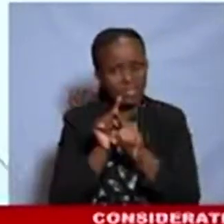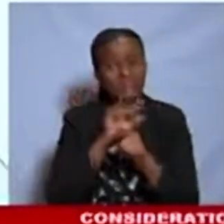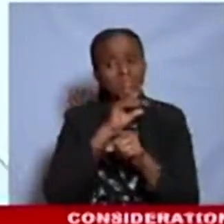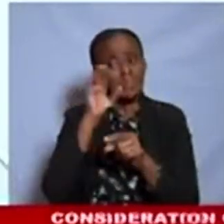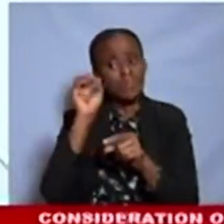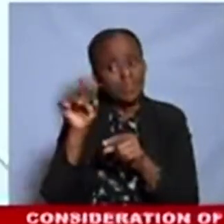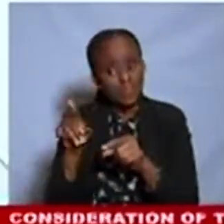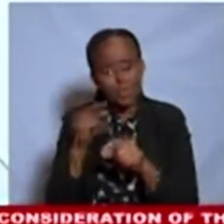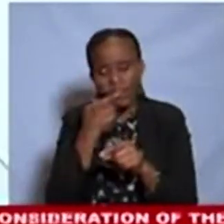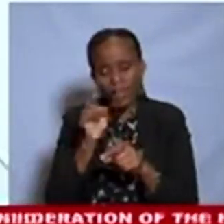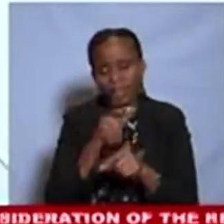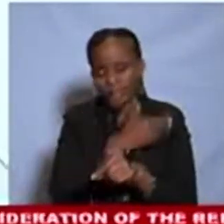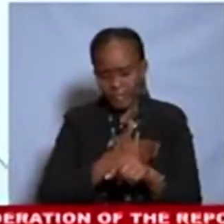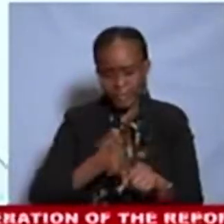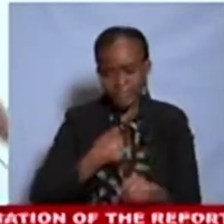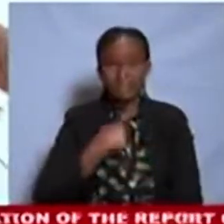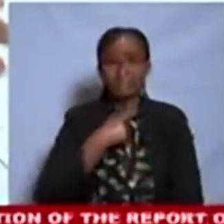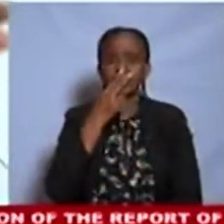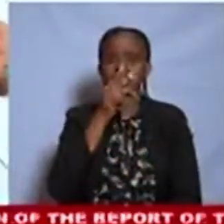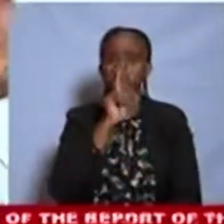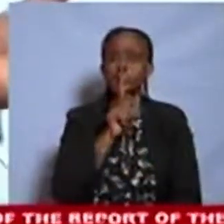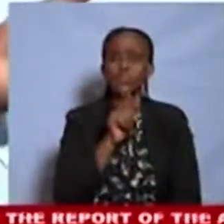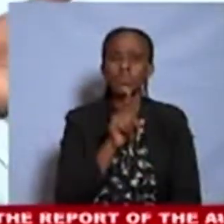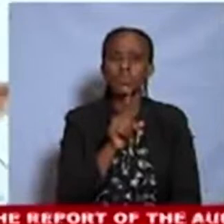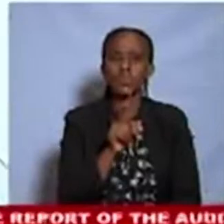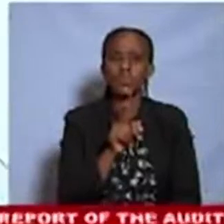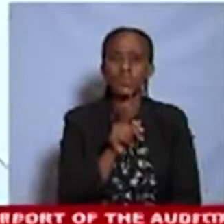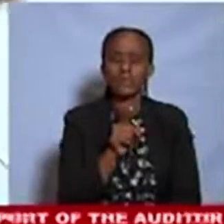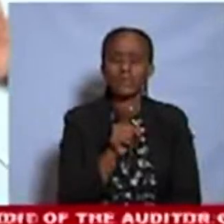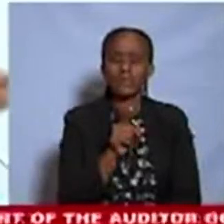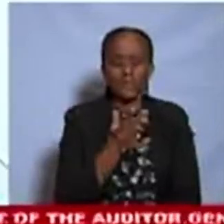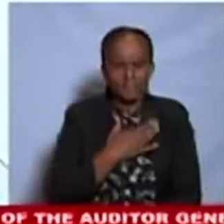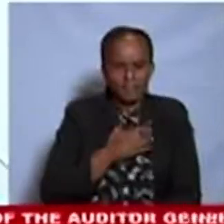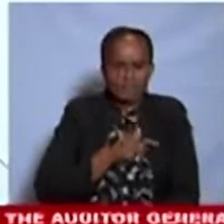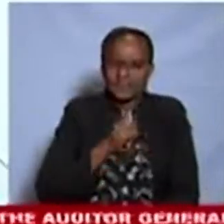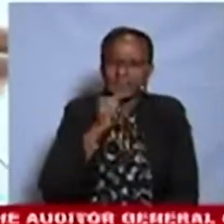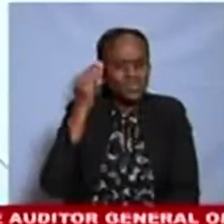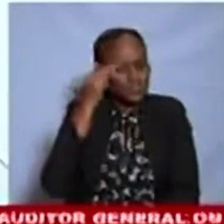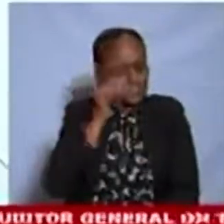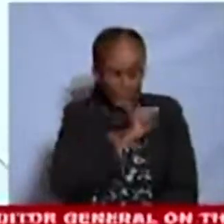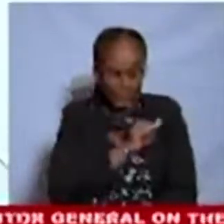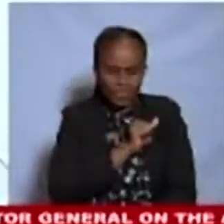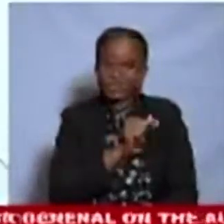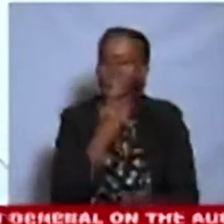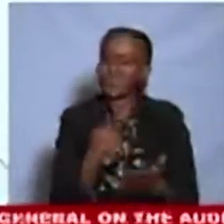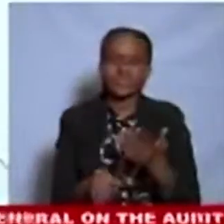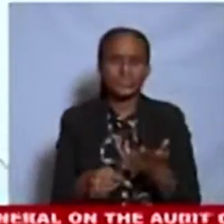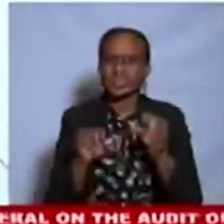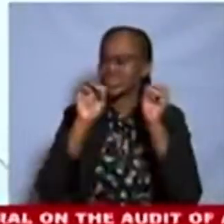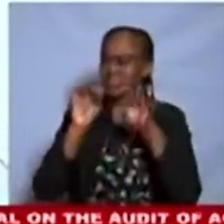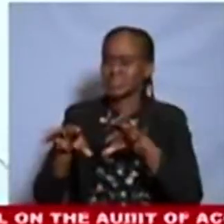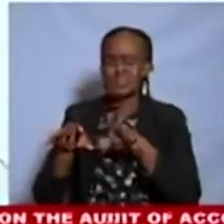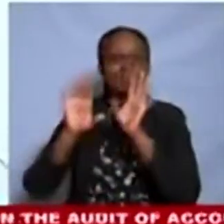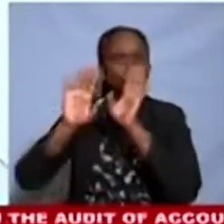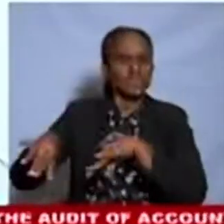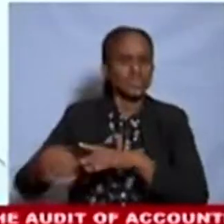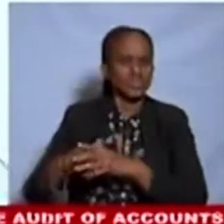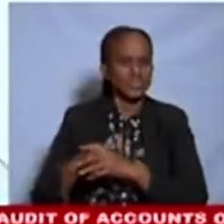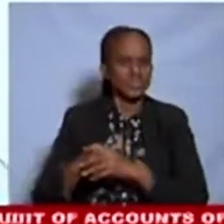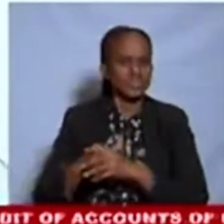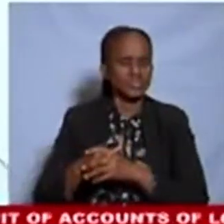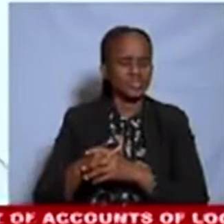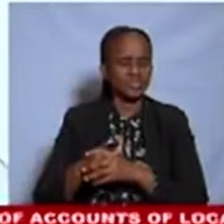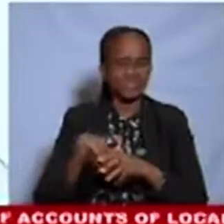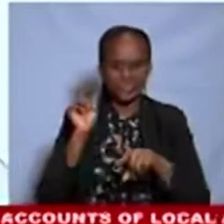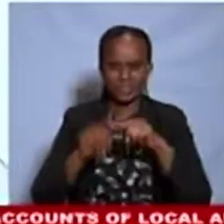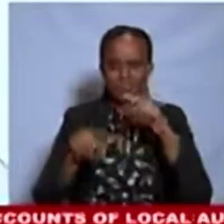you must take them serious. Because I've seen really, there's that, I don't know what attitude. You just take things and dump, leave there. Can't